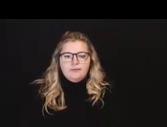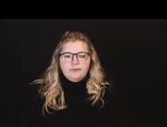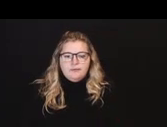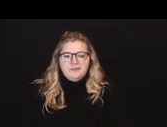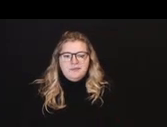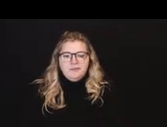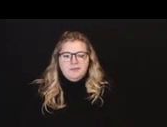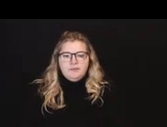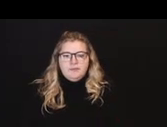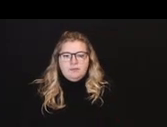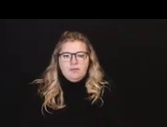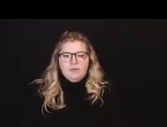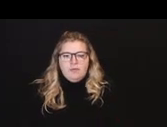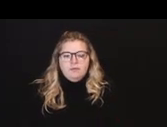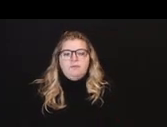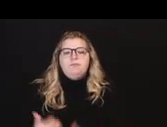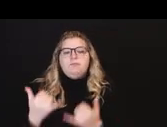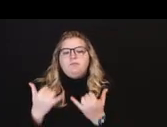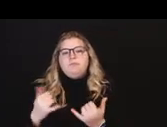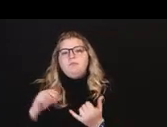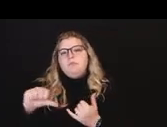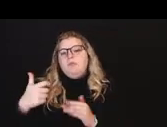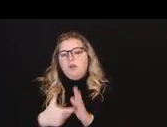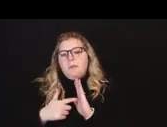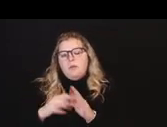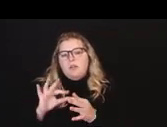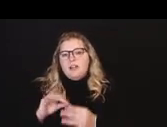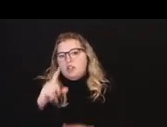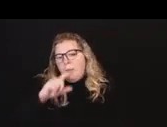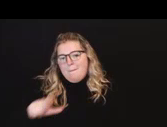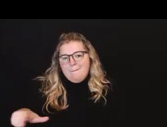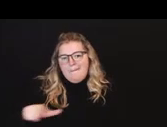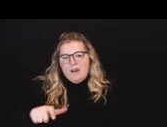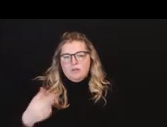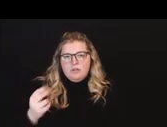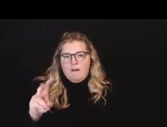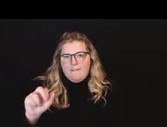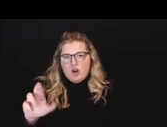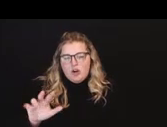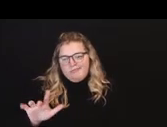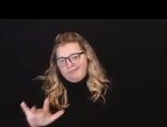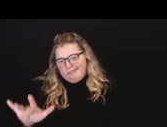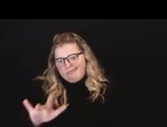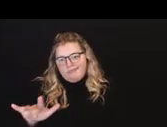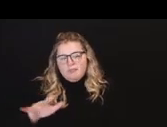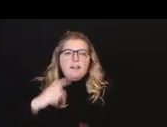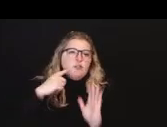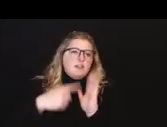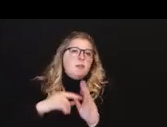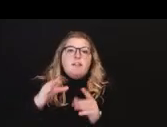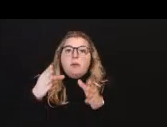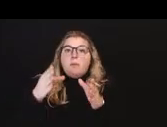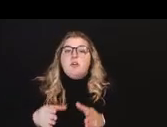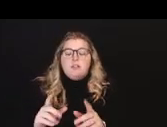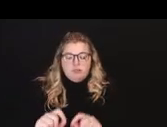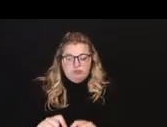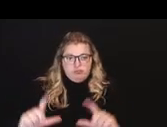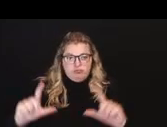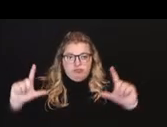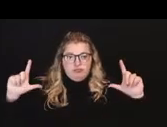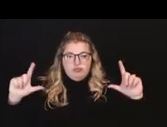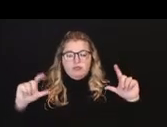Okay, let's talk about another requirement in WCAG related to mouse hover interactions. So consider somebody who's zoomed their screen. Maybe they have low